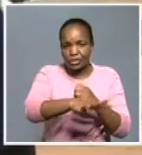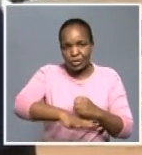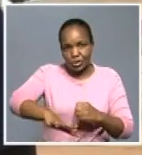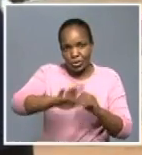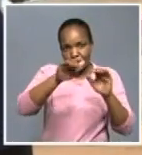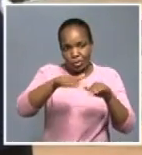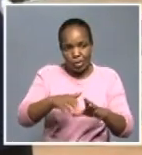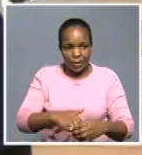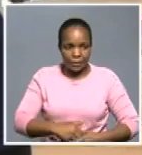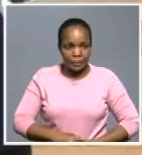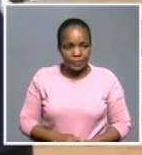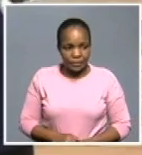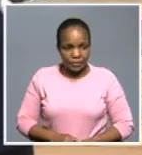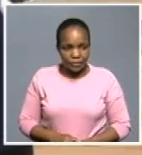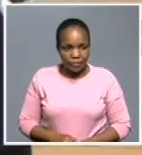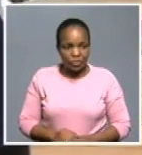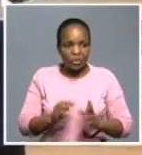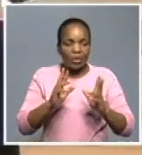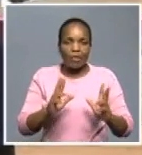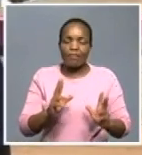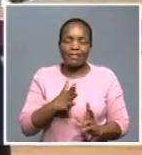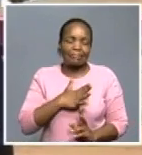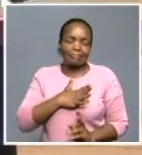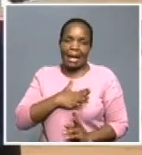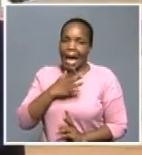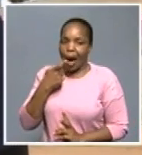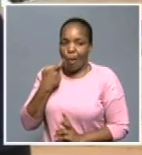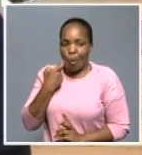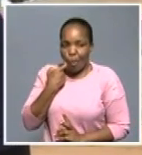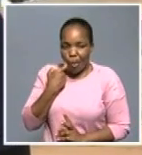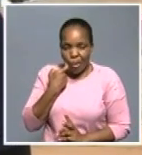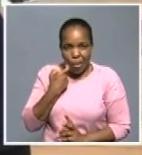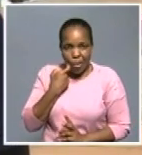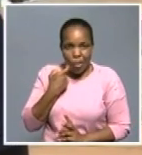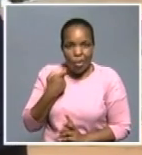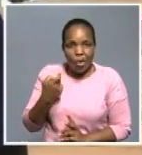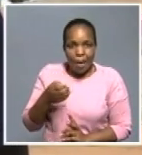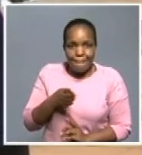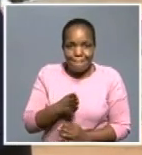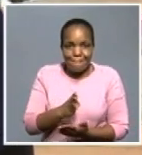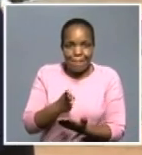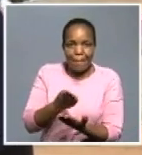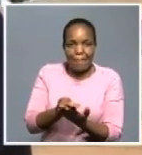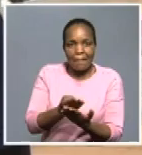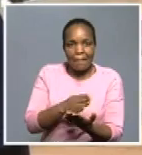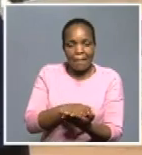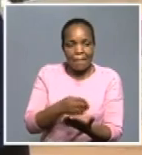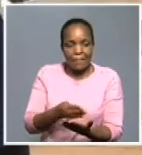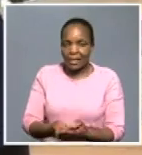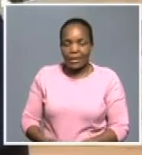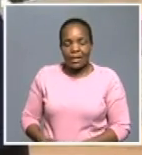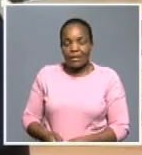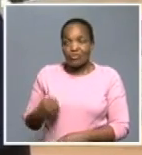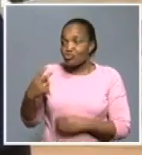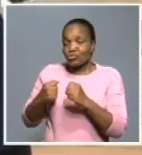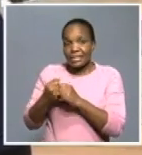was, you know, the delicacies that people enjoy, you know, the crayfish, the fish, and it was just a lovely atmosphere. You know, imagine for 2 years, you know, this